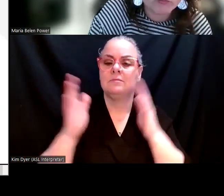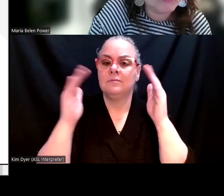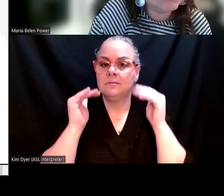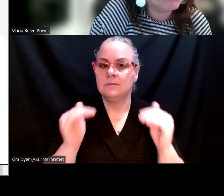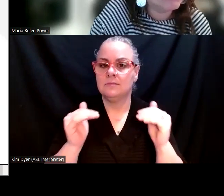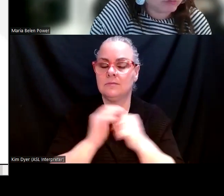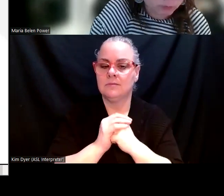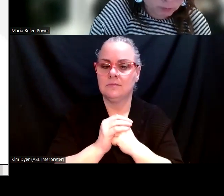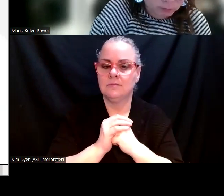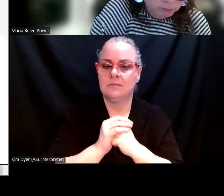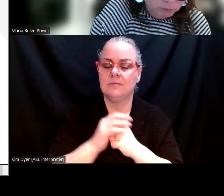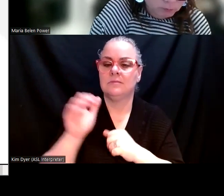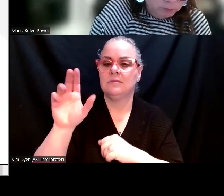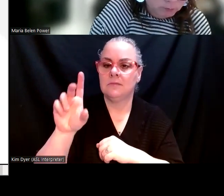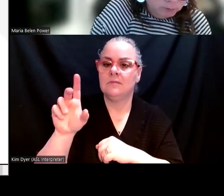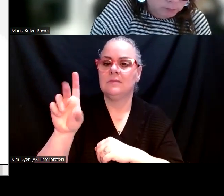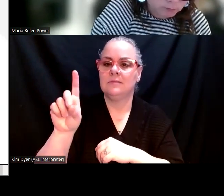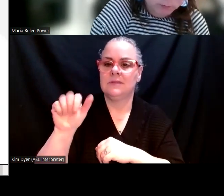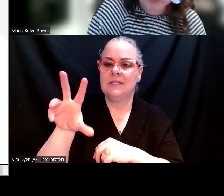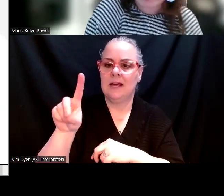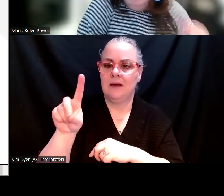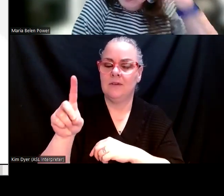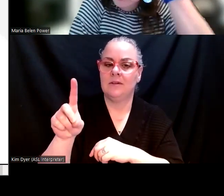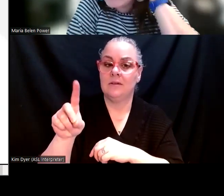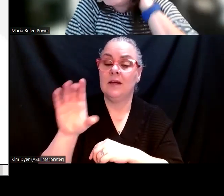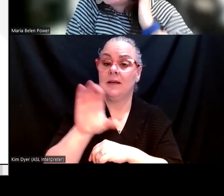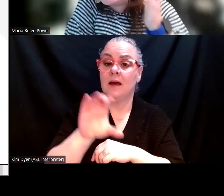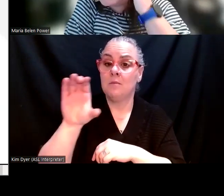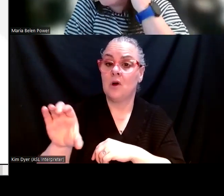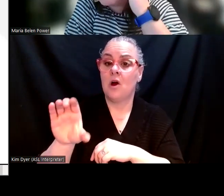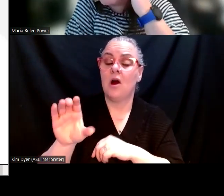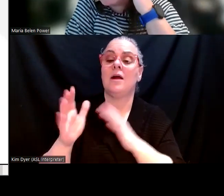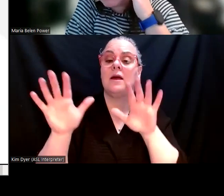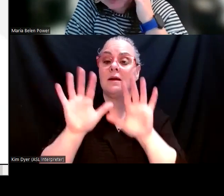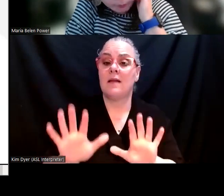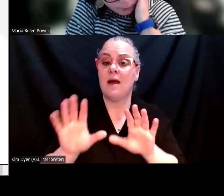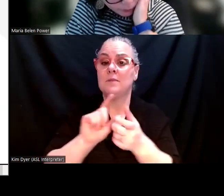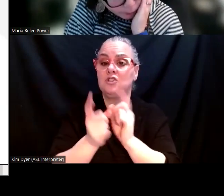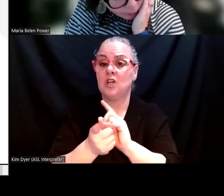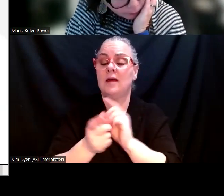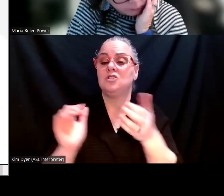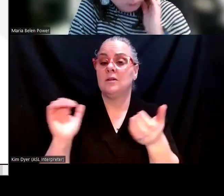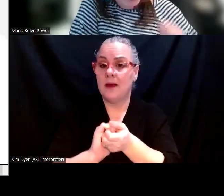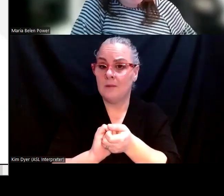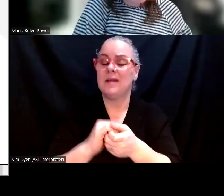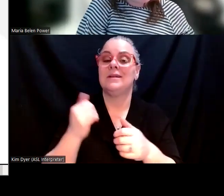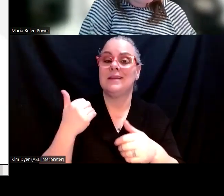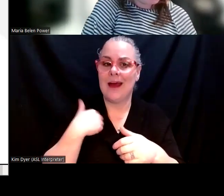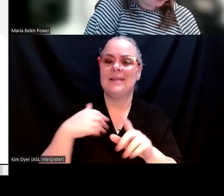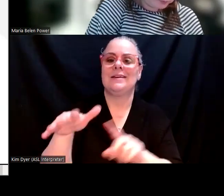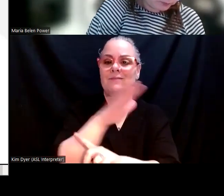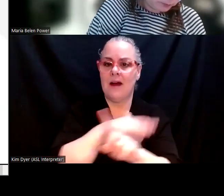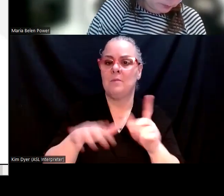Next, David Dow commented, the Cape Cod Climate Change Collaborative has a faith community's environmental